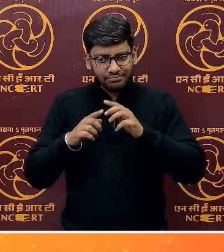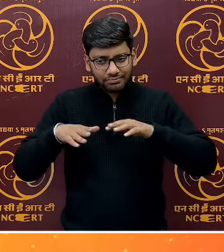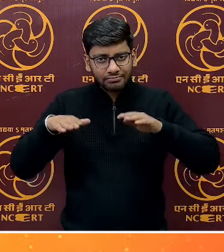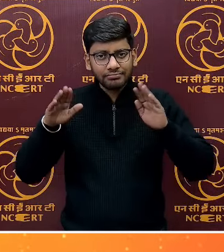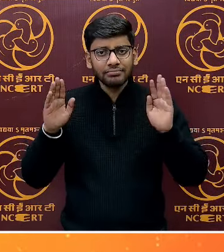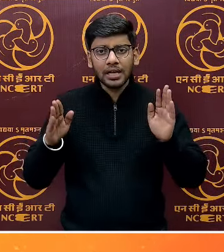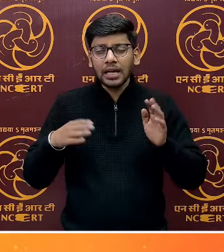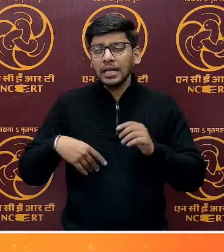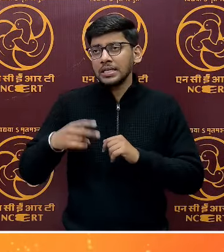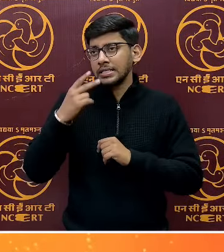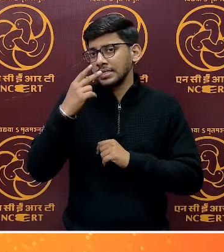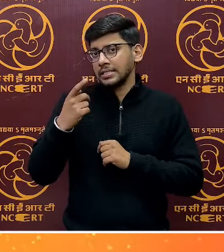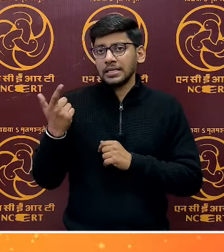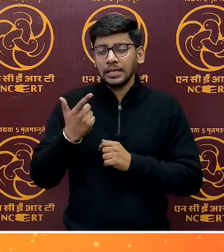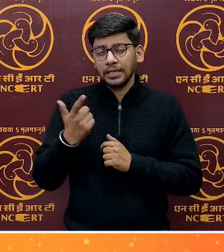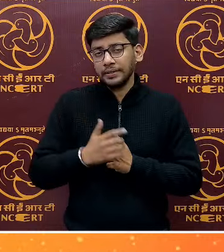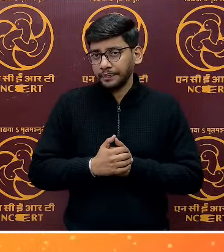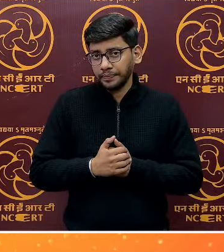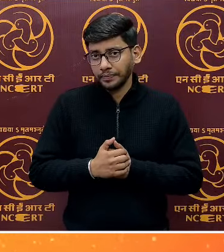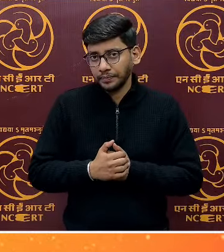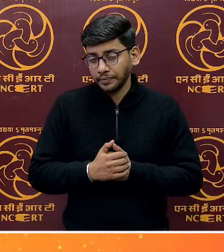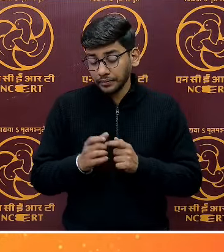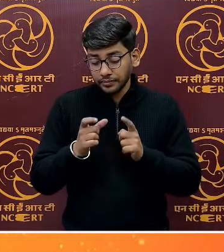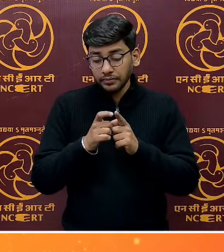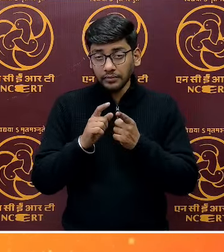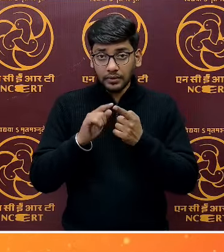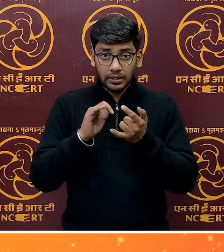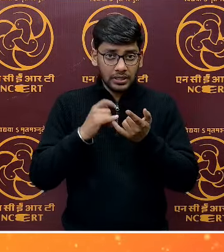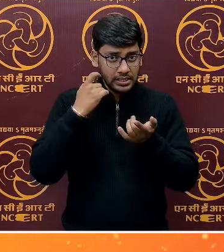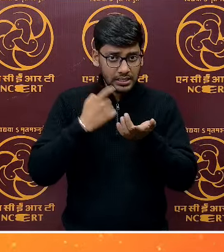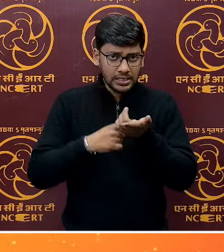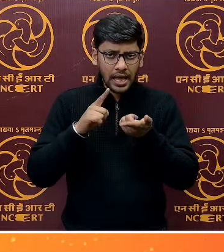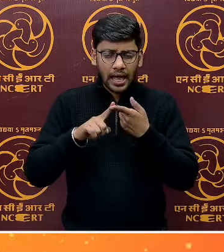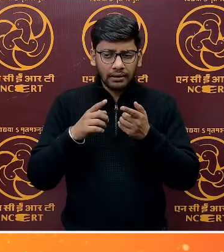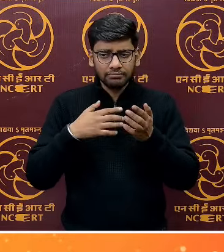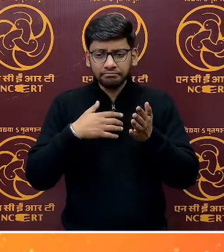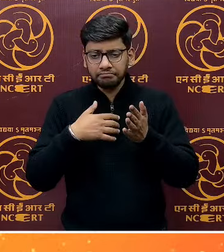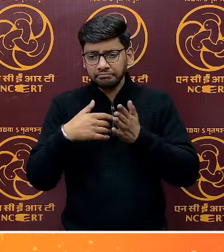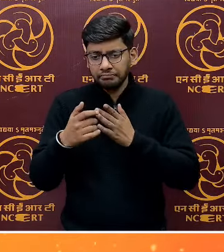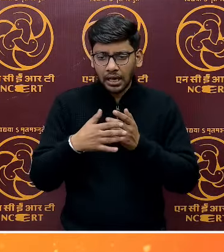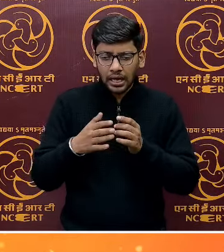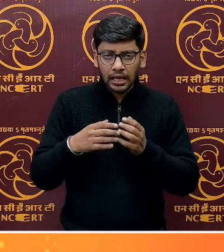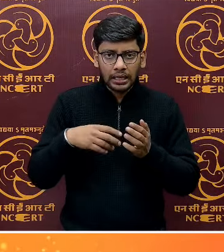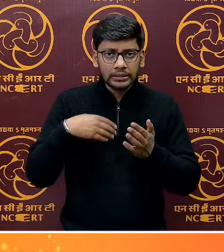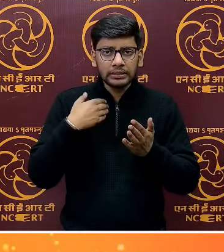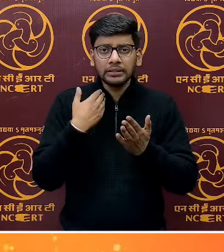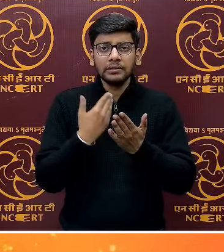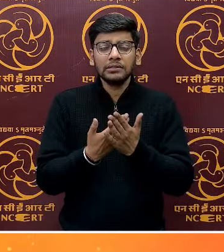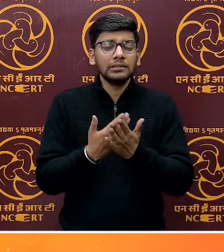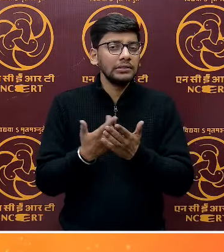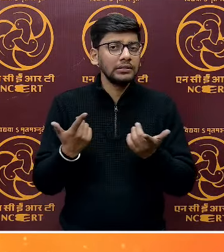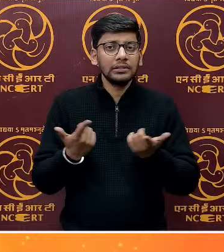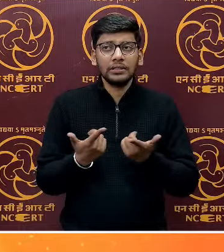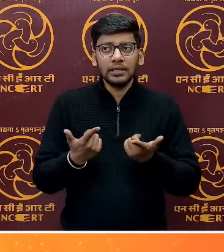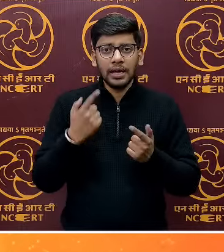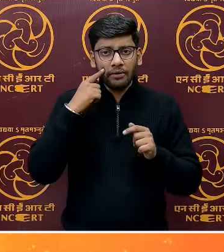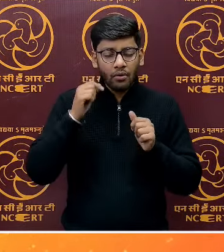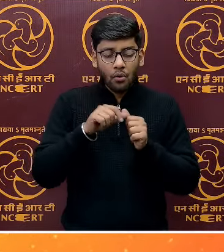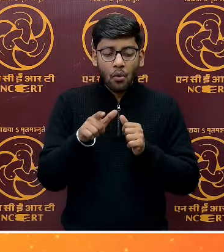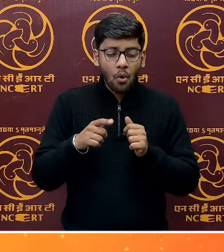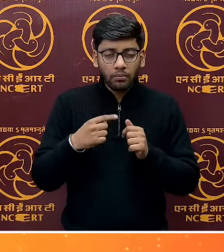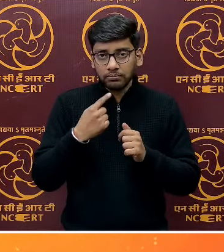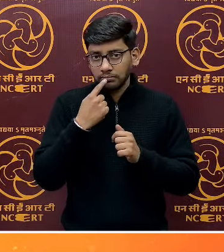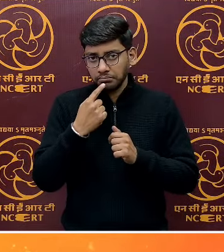see how the desire is not to be big, as generally the desire is. No? We are all taught to